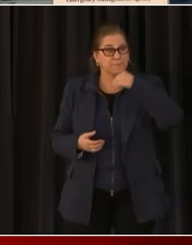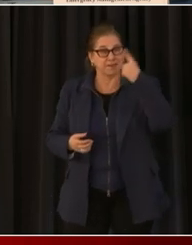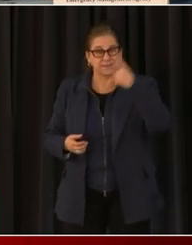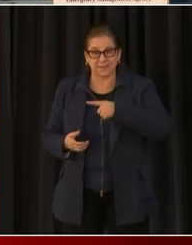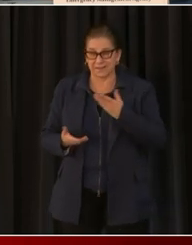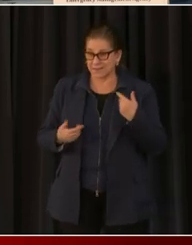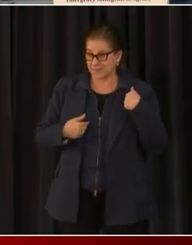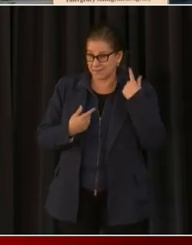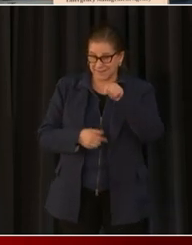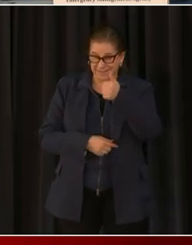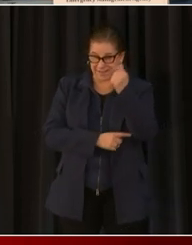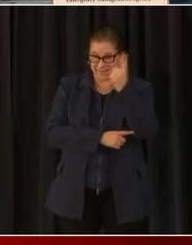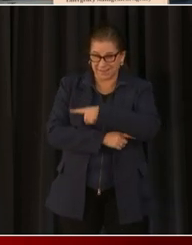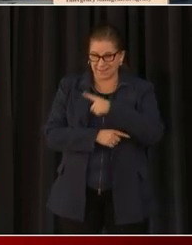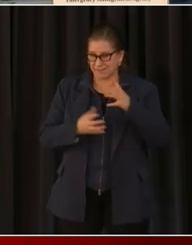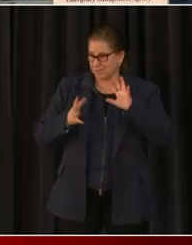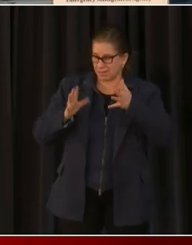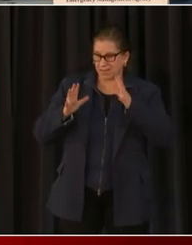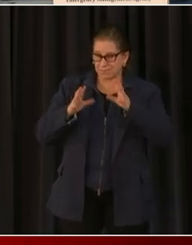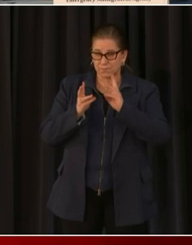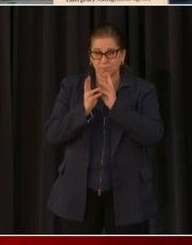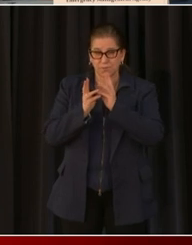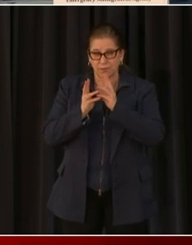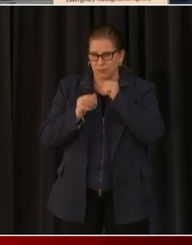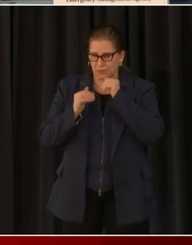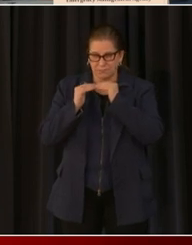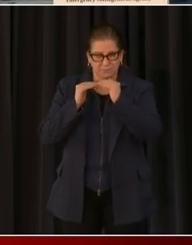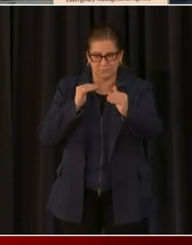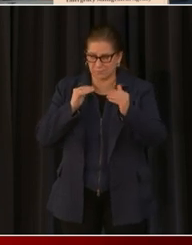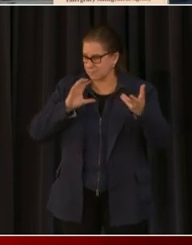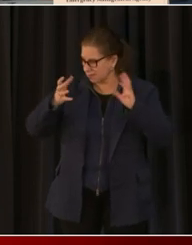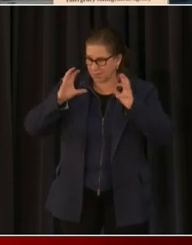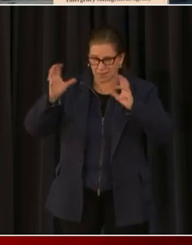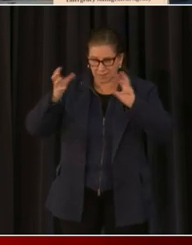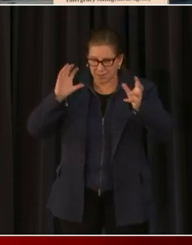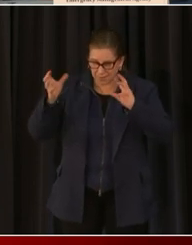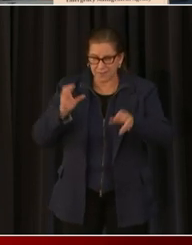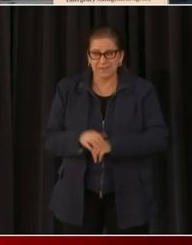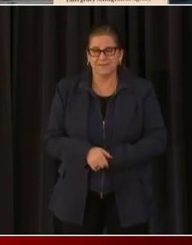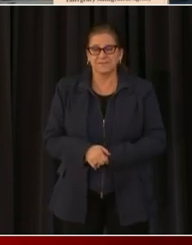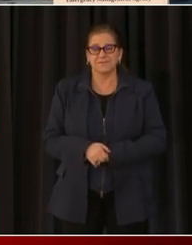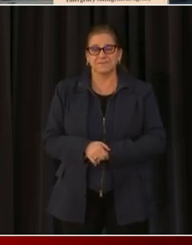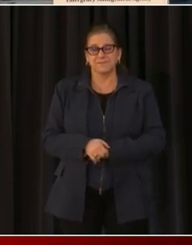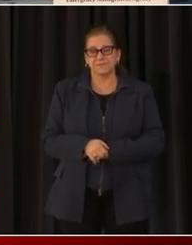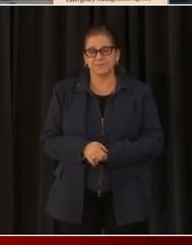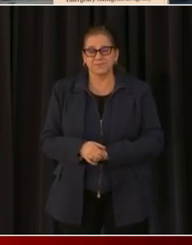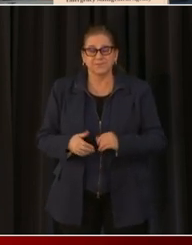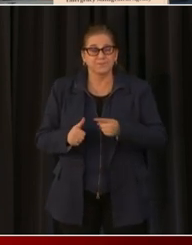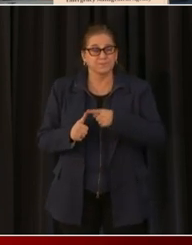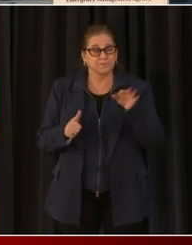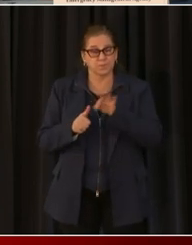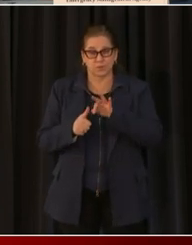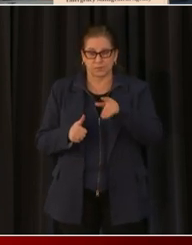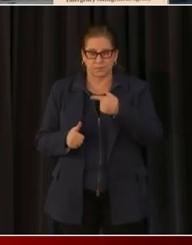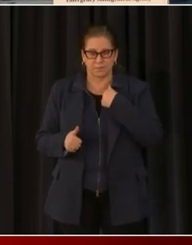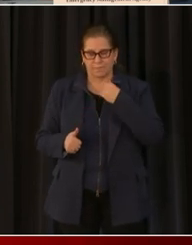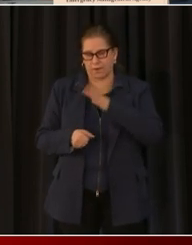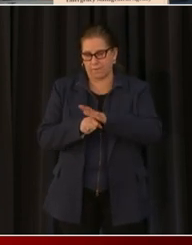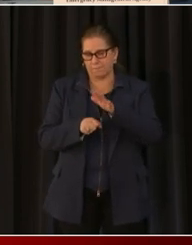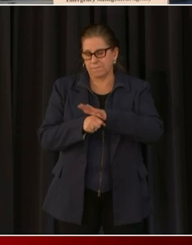out, particularly with some of the conditions we're seeing out there. Make sure you have adequate supplies of water. If